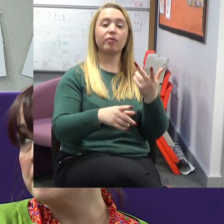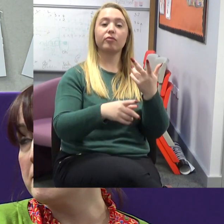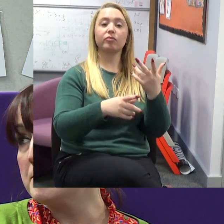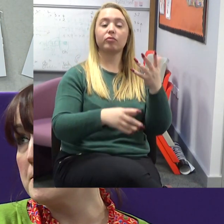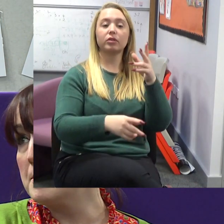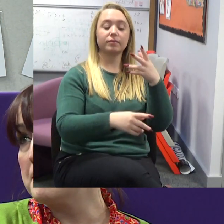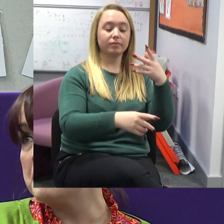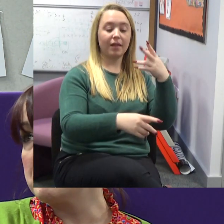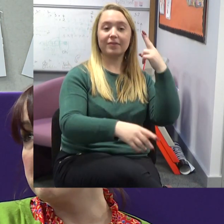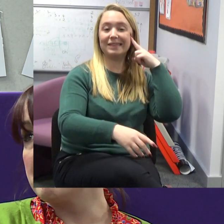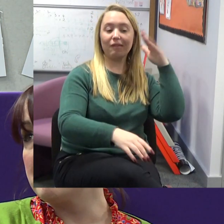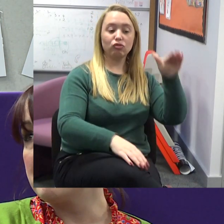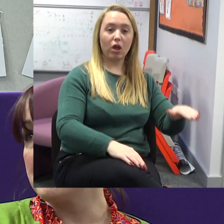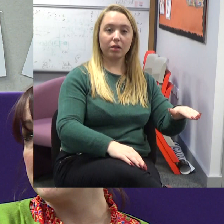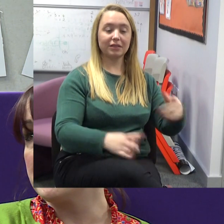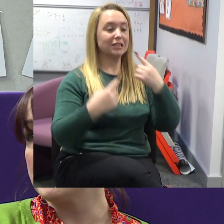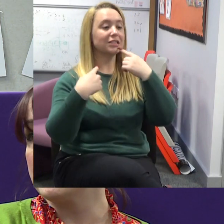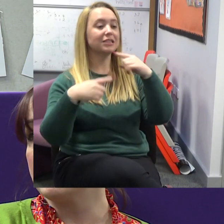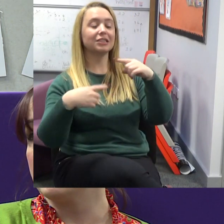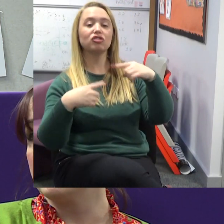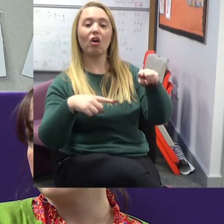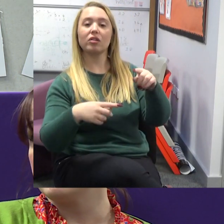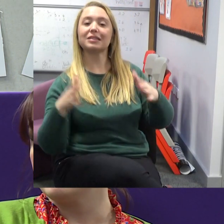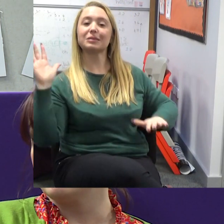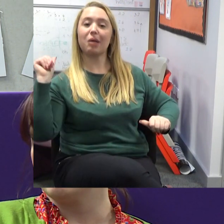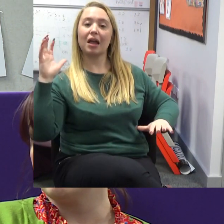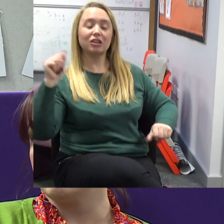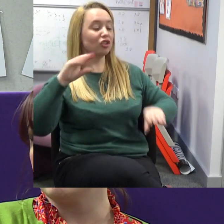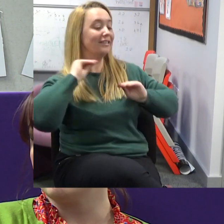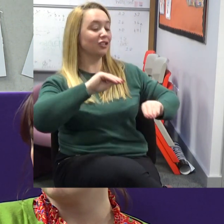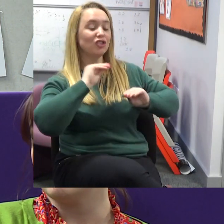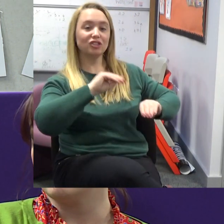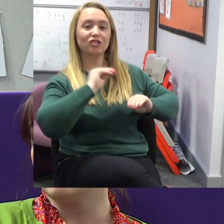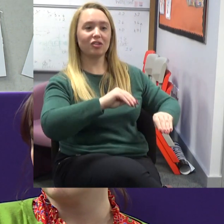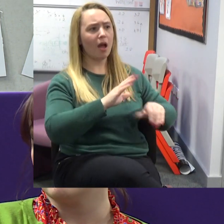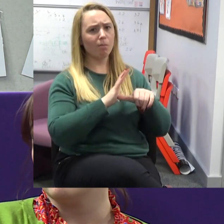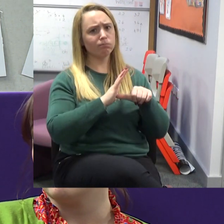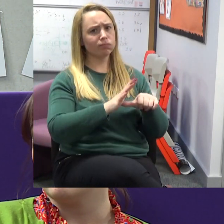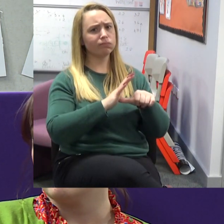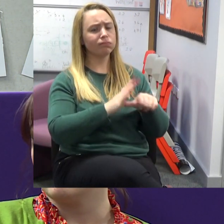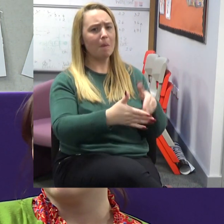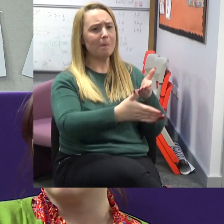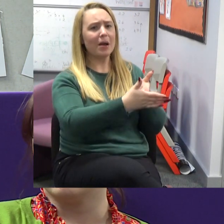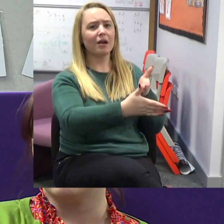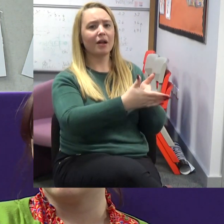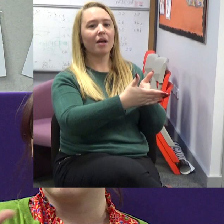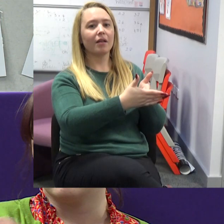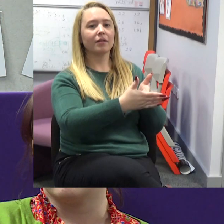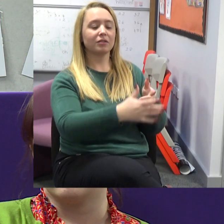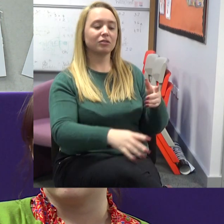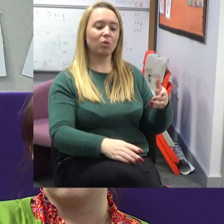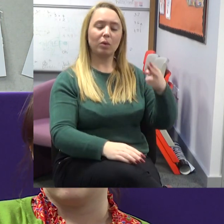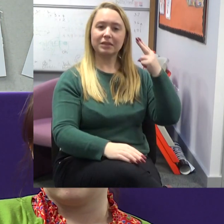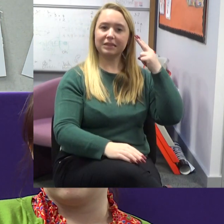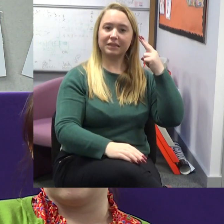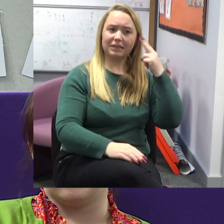you're in a lesson and the teacher's teaching Spanish to a profoundly deaf child, it's really tricky to teach a profoundly deaf